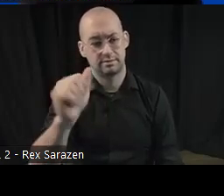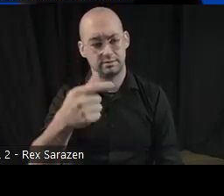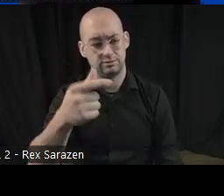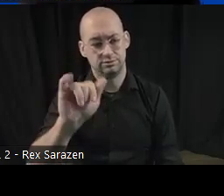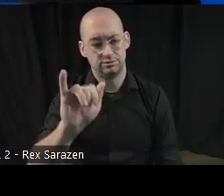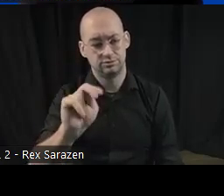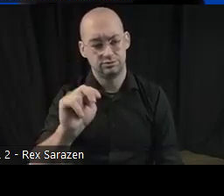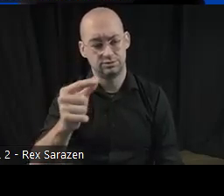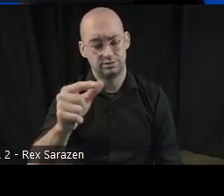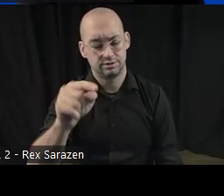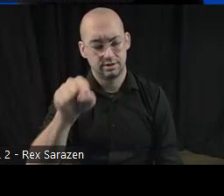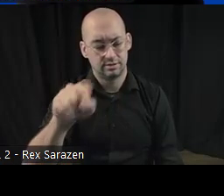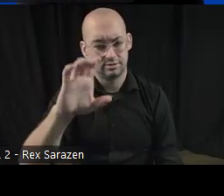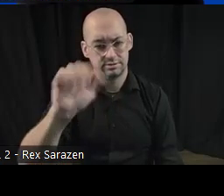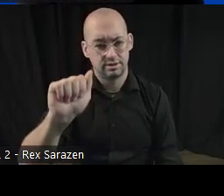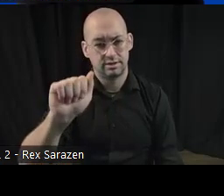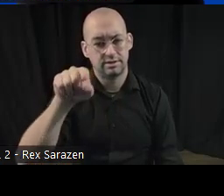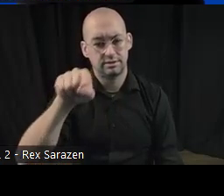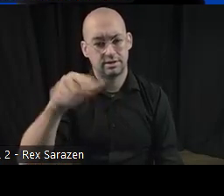aging.ca.gov. Next slide.